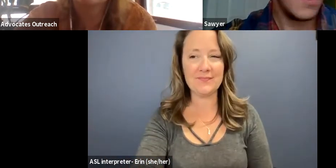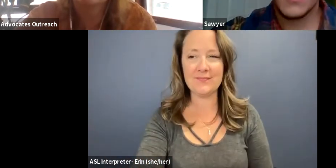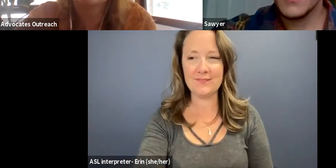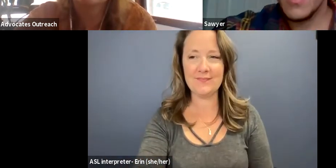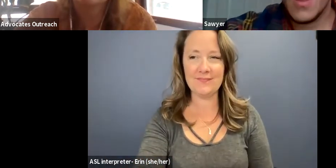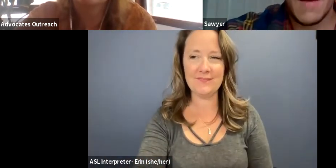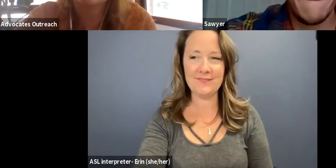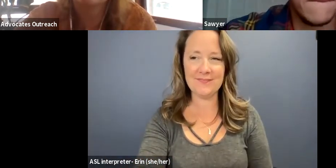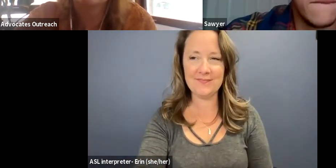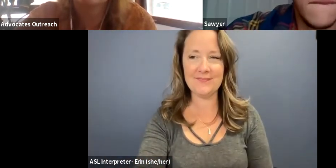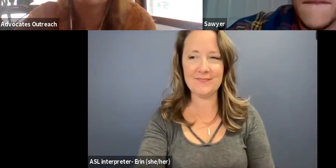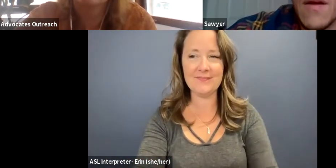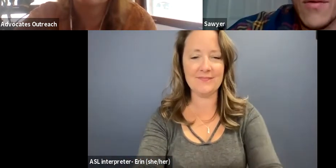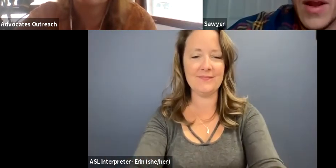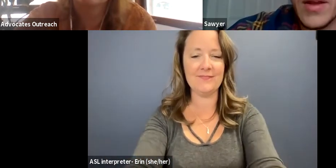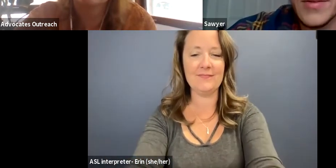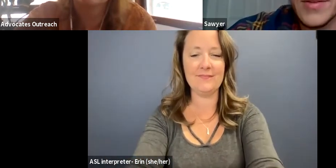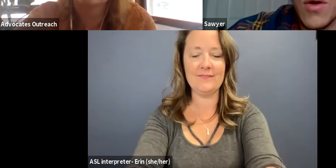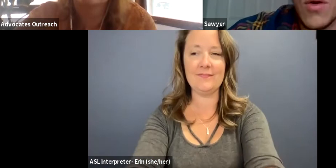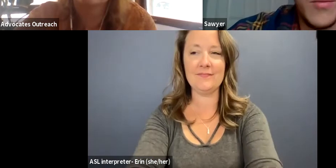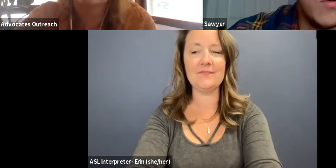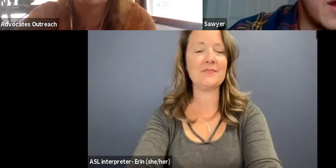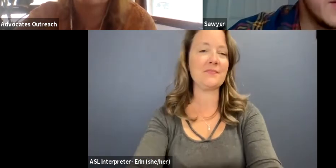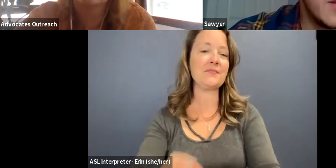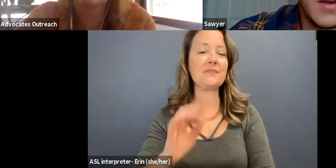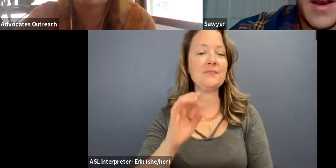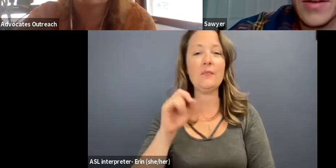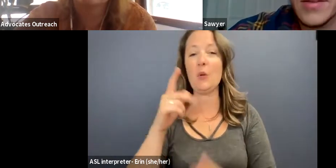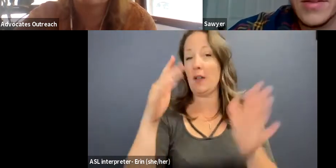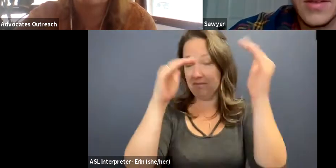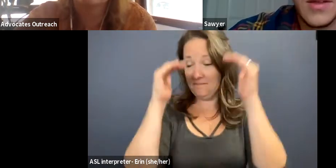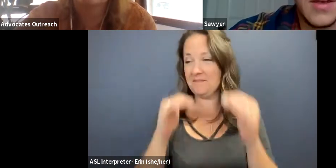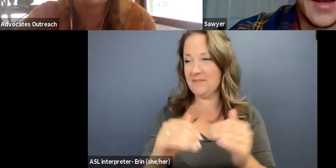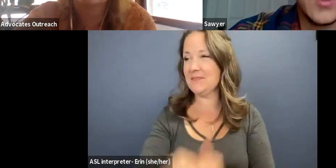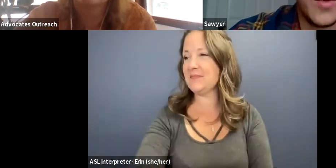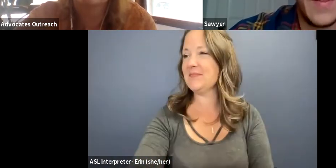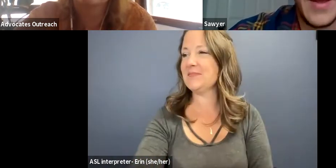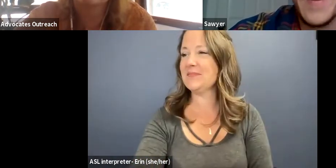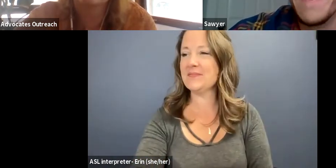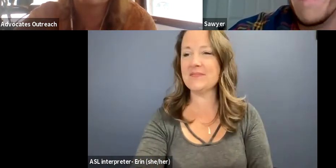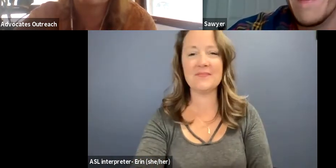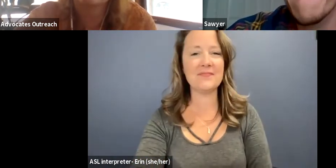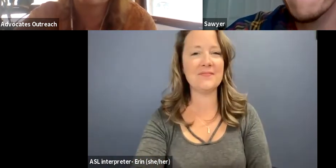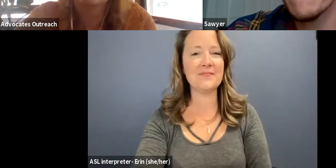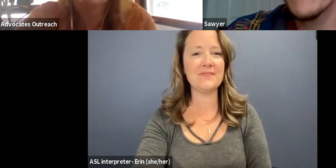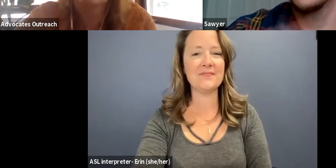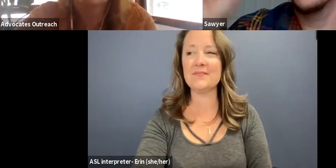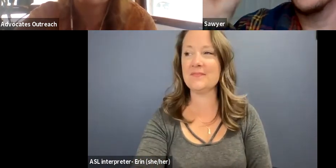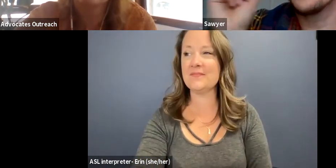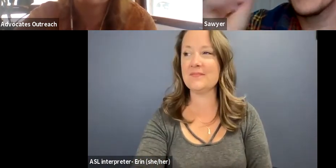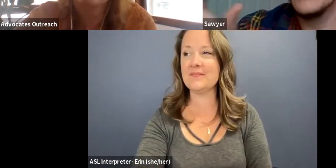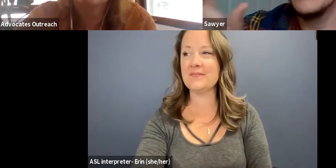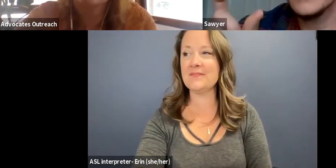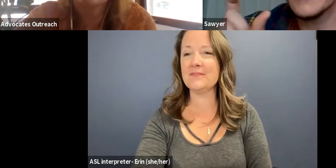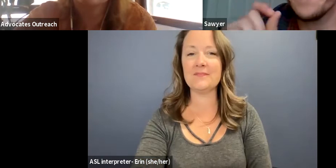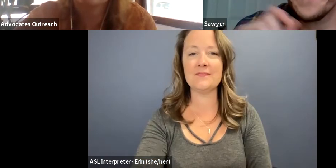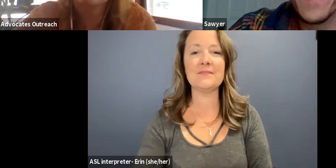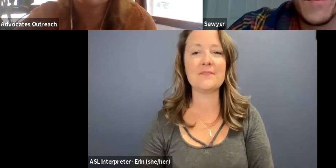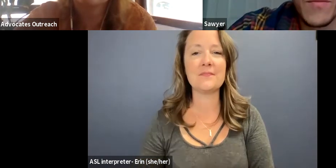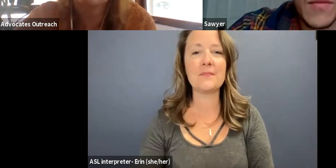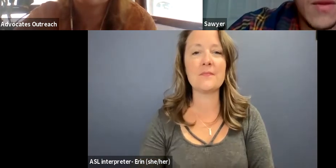I'm not sure if people have any like questions or comments at this point especially about this idea